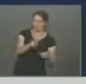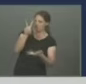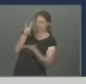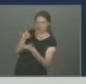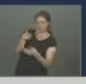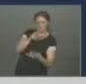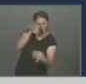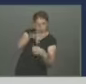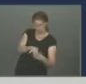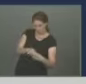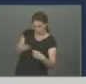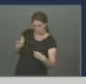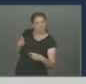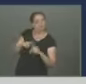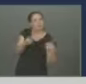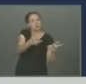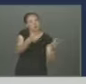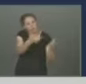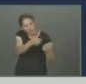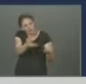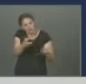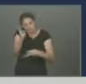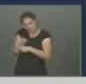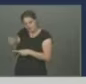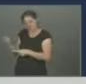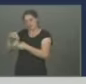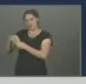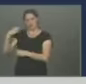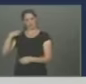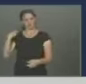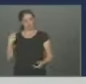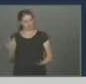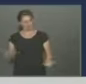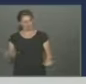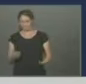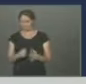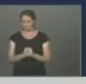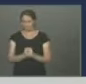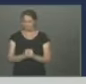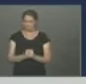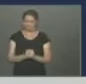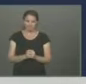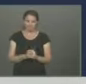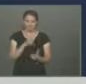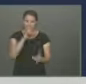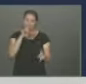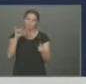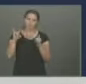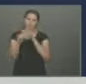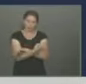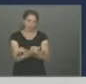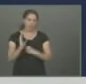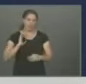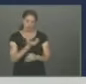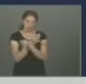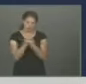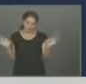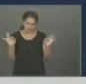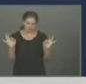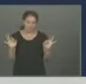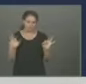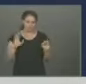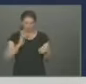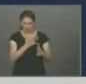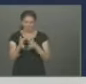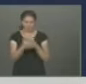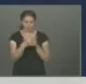power despite the will of the people. Senator Lee, it is a betrayal of the American Republic. You were there to